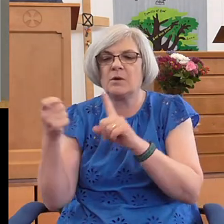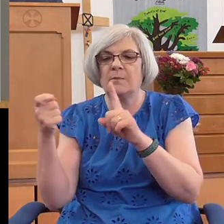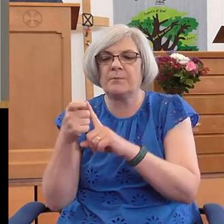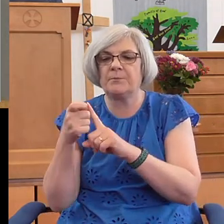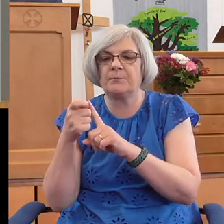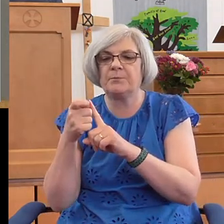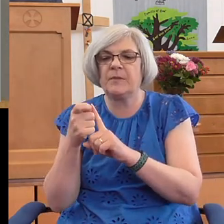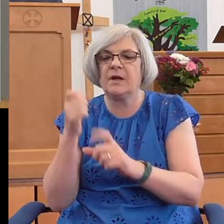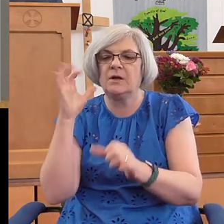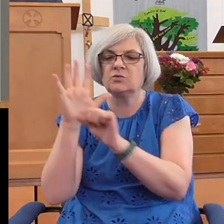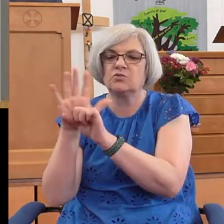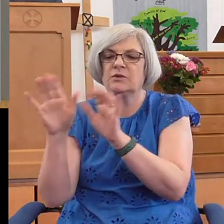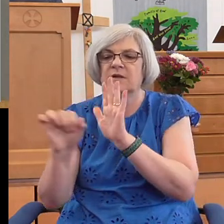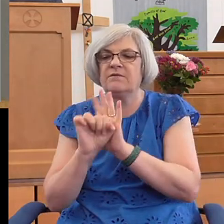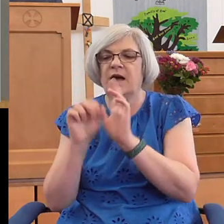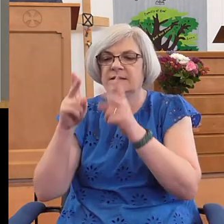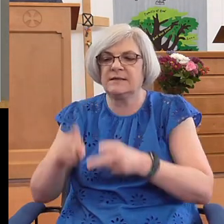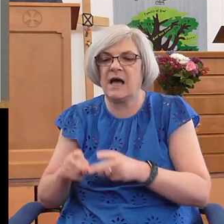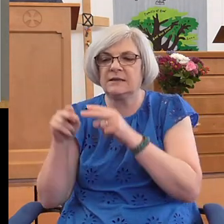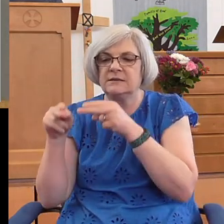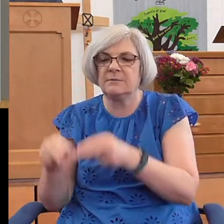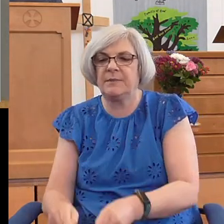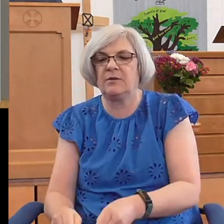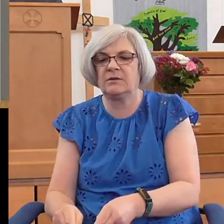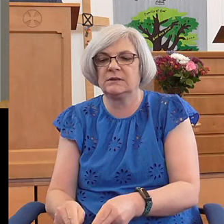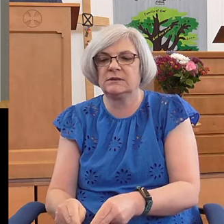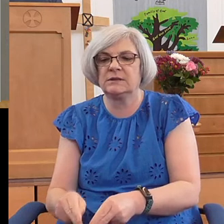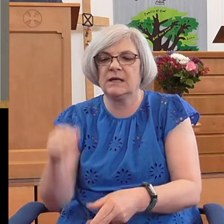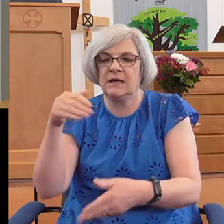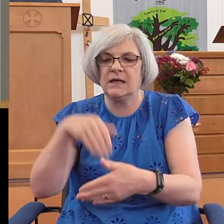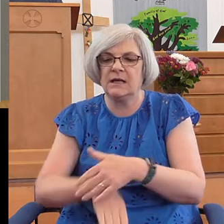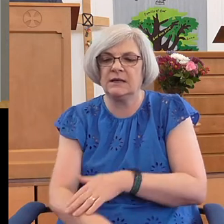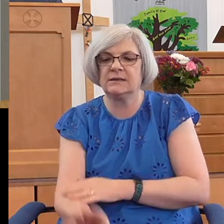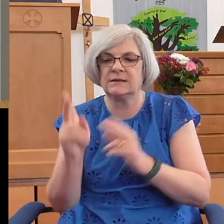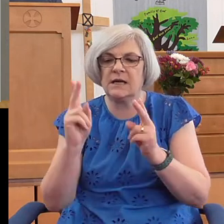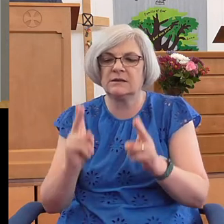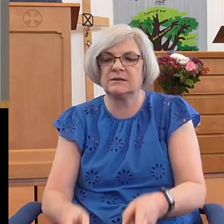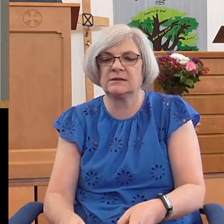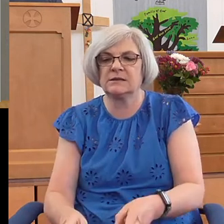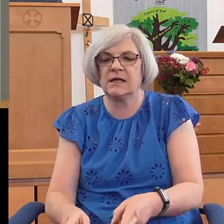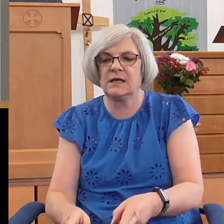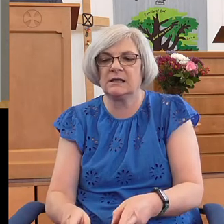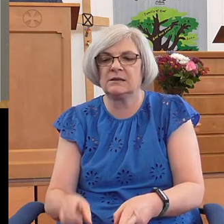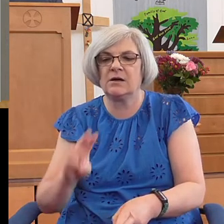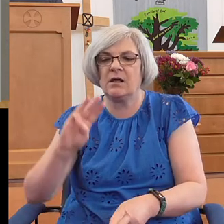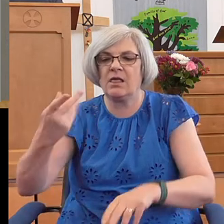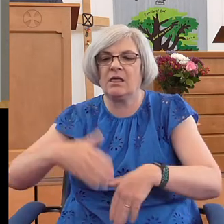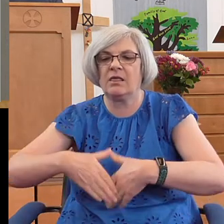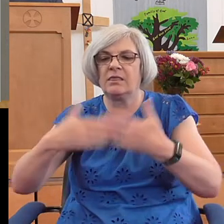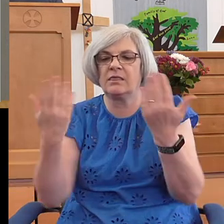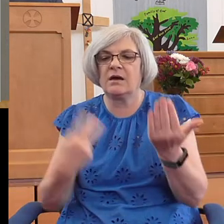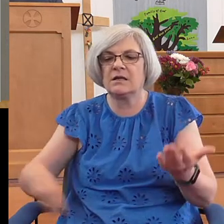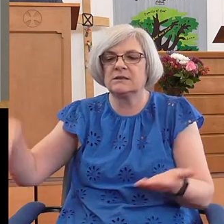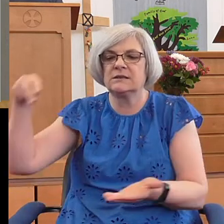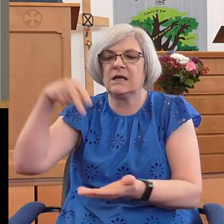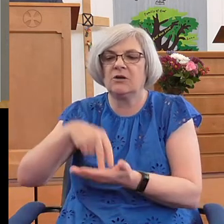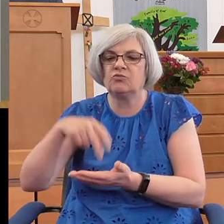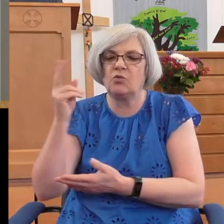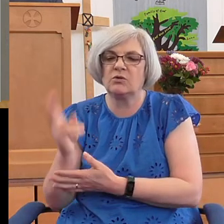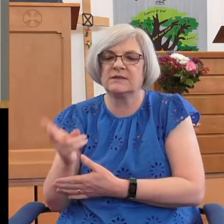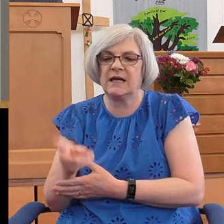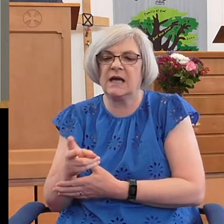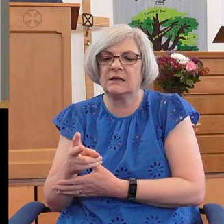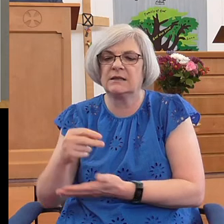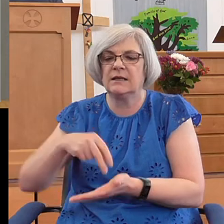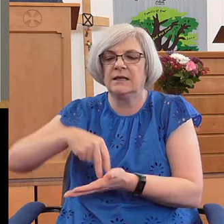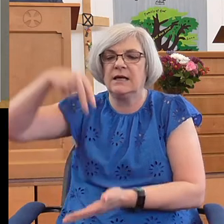Pontius Pilate, was crucified, died and was buried. He descended to the dead. On the third day he